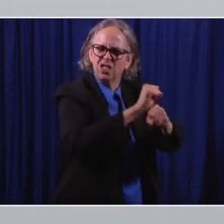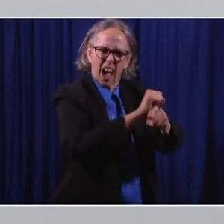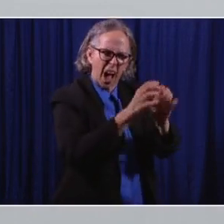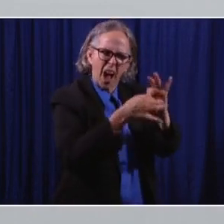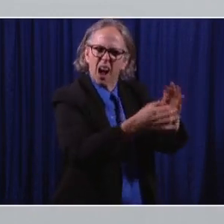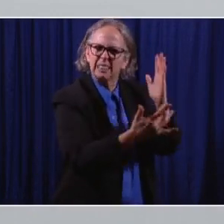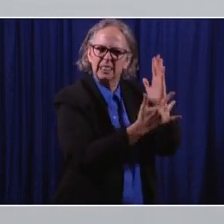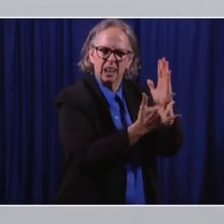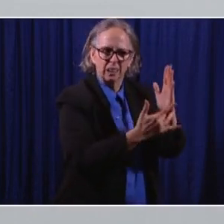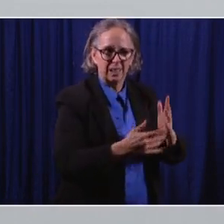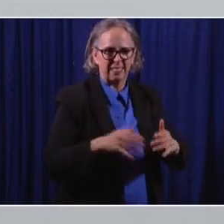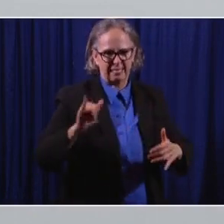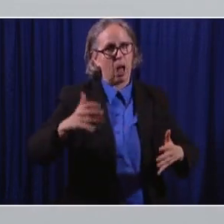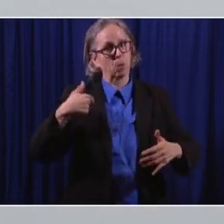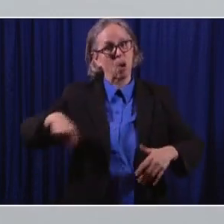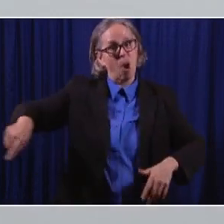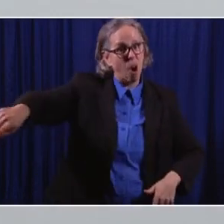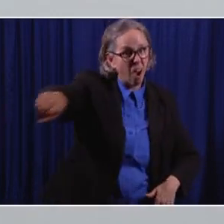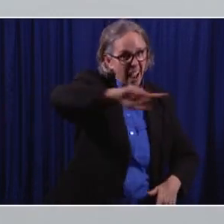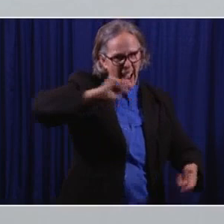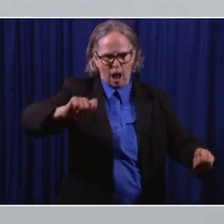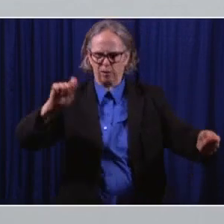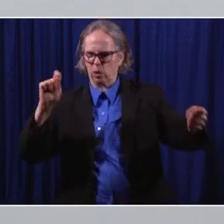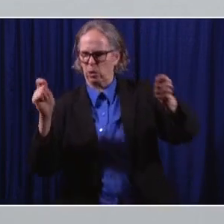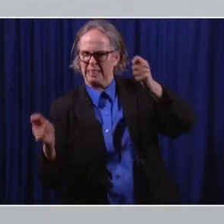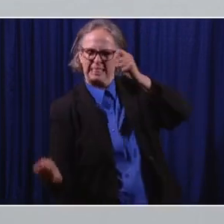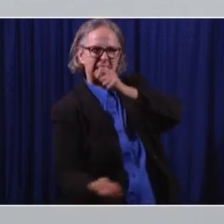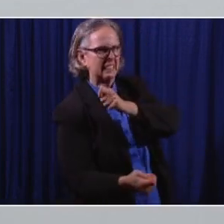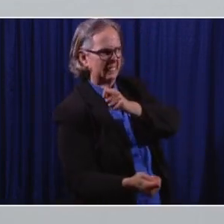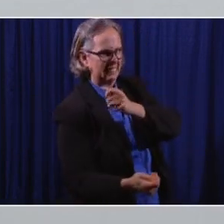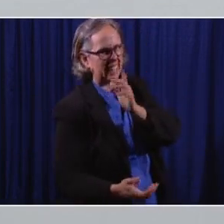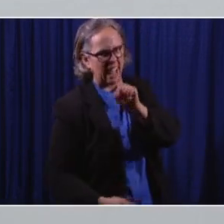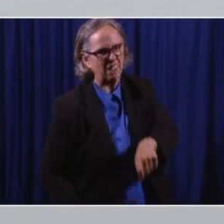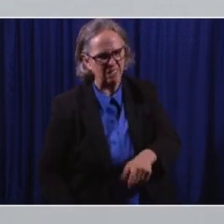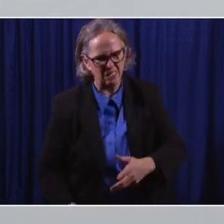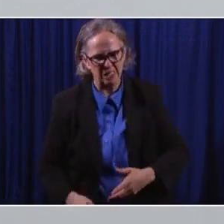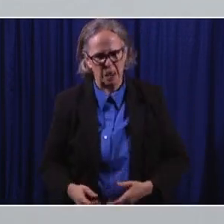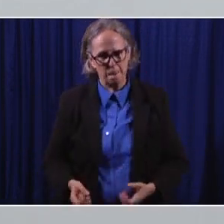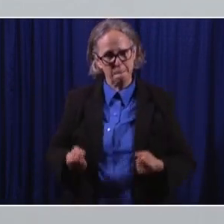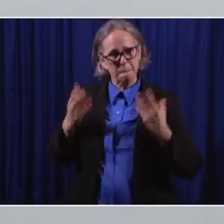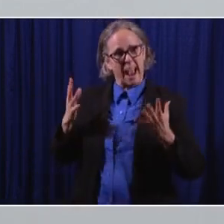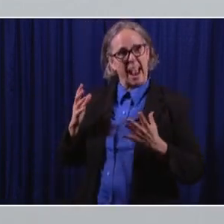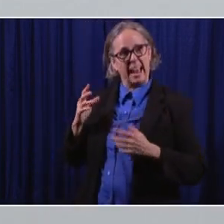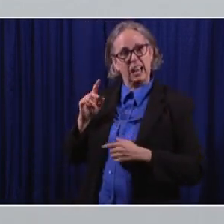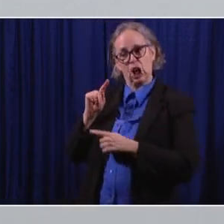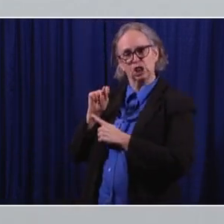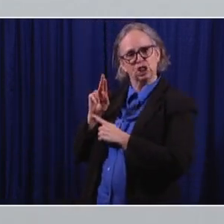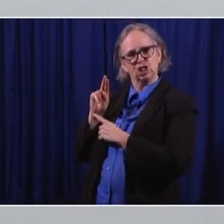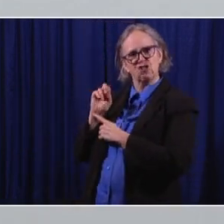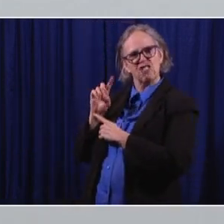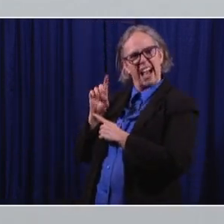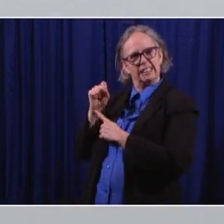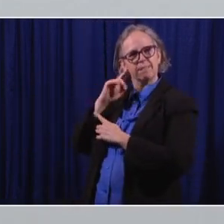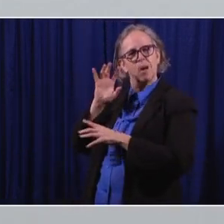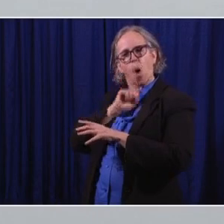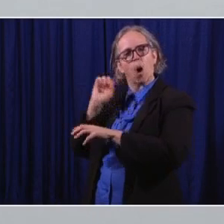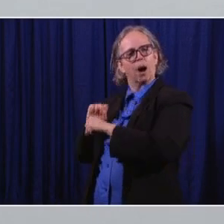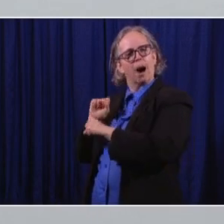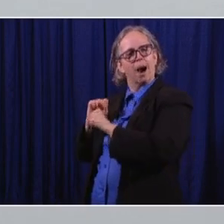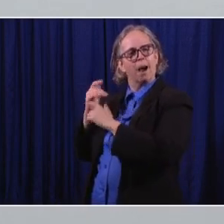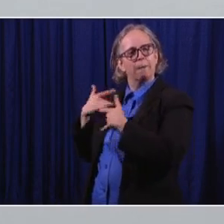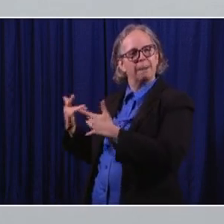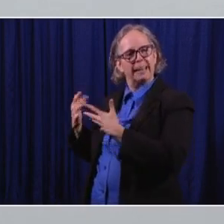disruptions that are occurring in the economy. A lot of these trends were already underway. COVID exacerbated them.